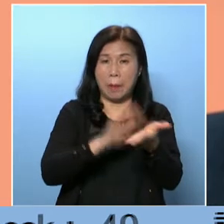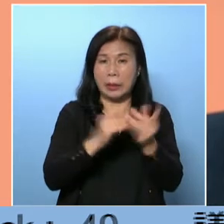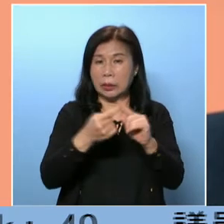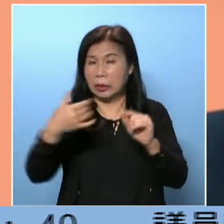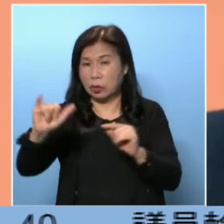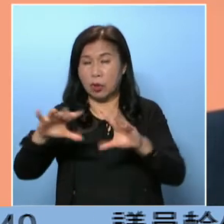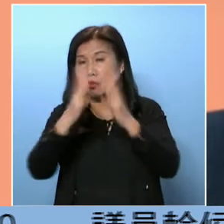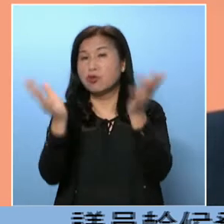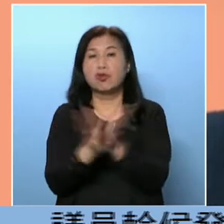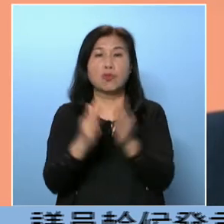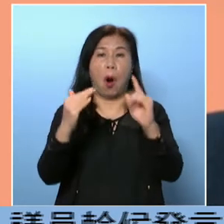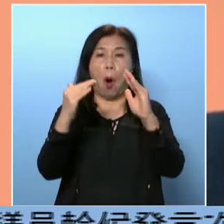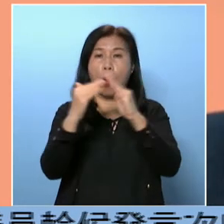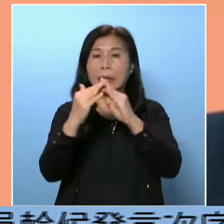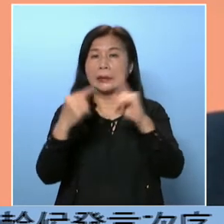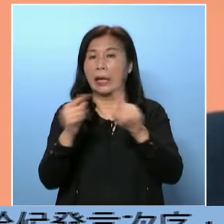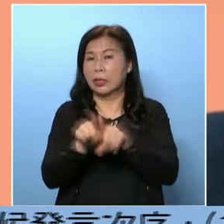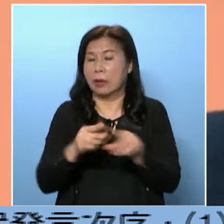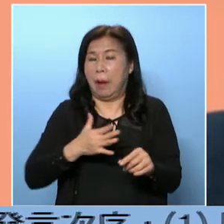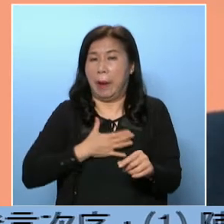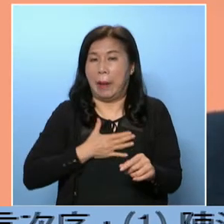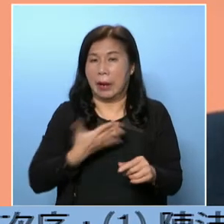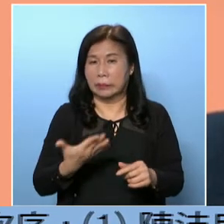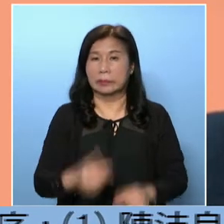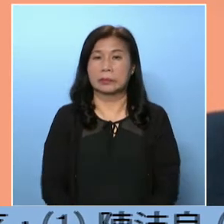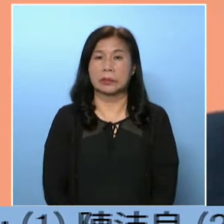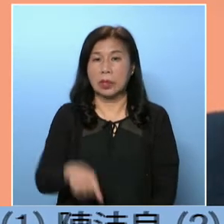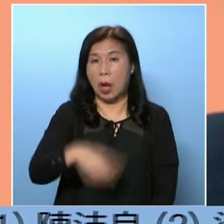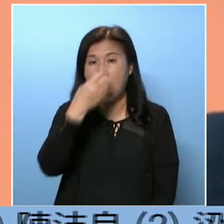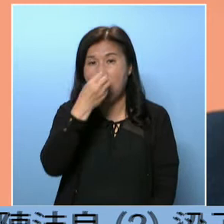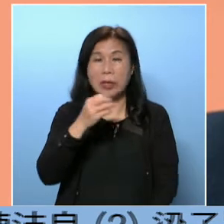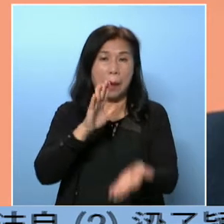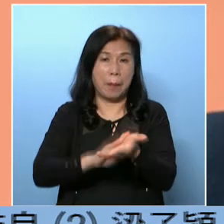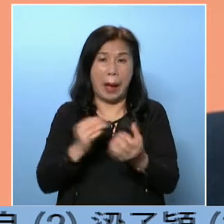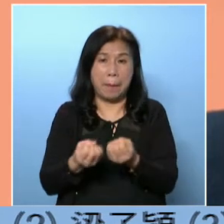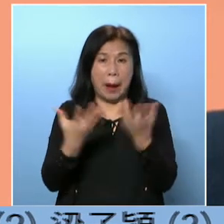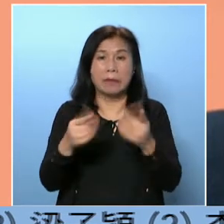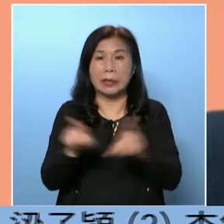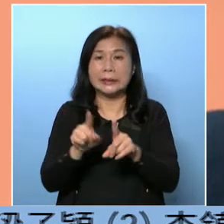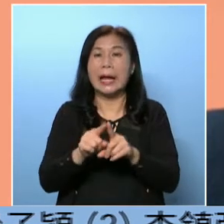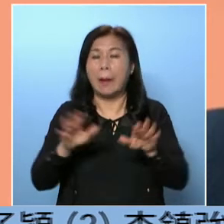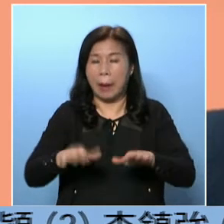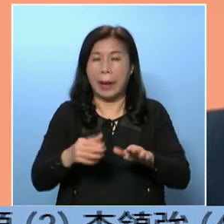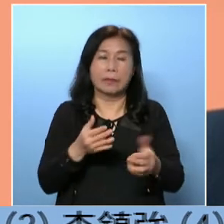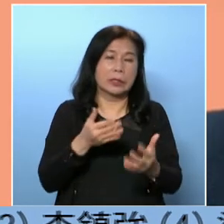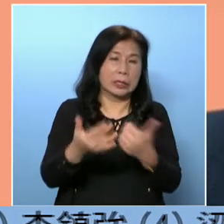People are scared. One family member is infected, and then the entire family